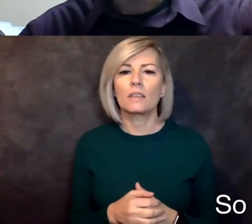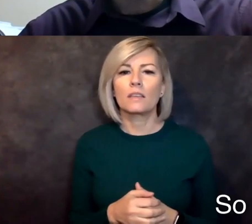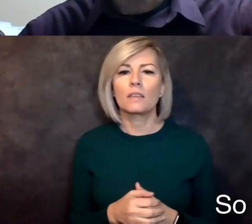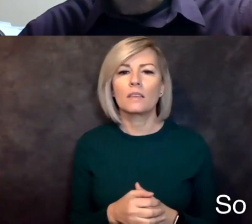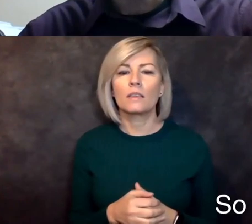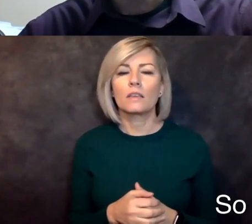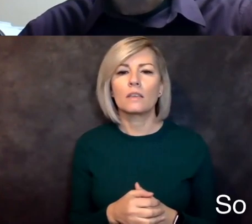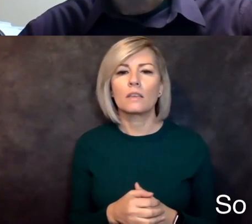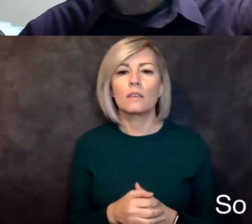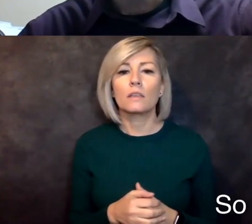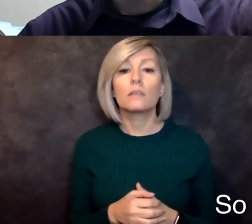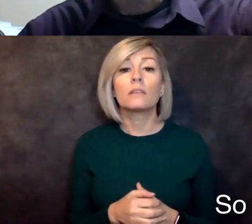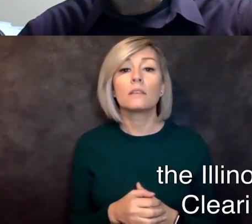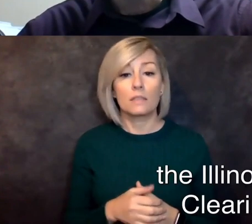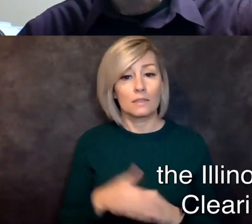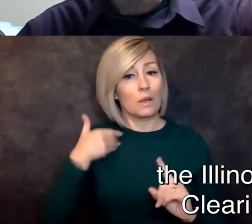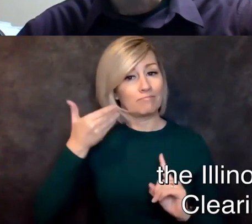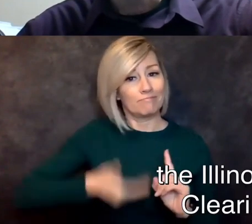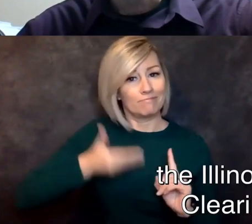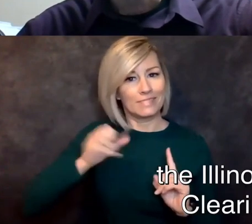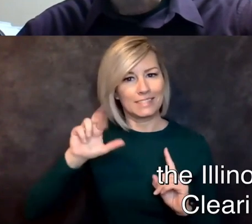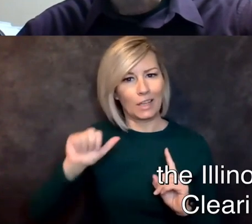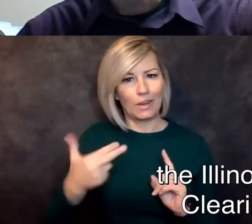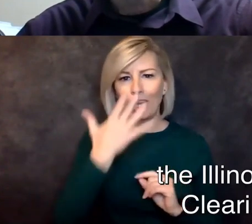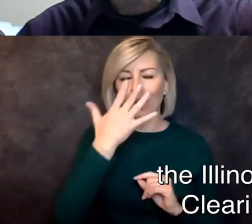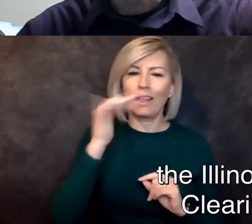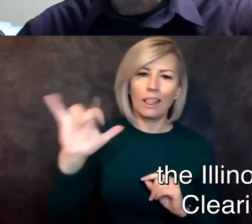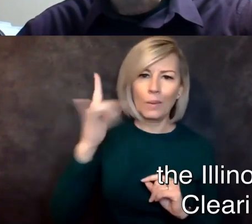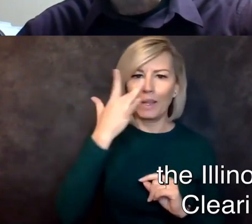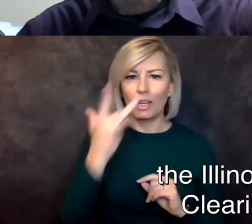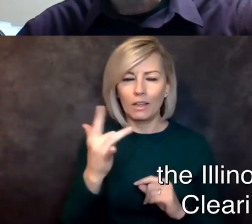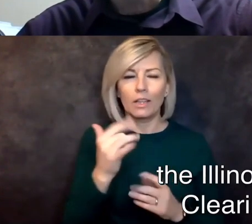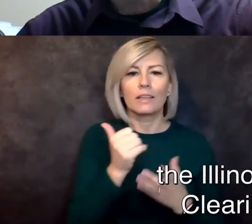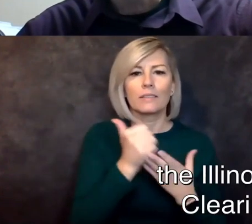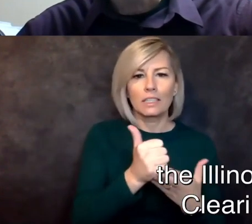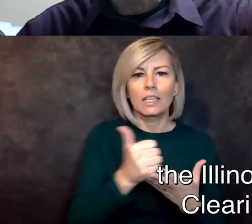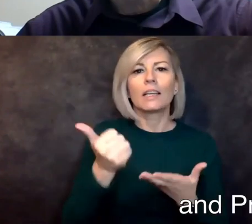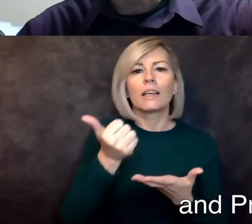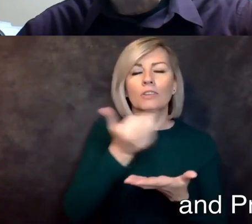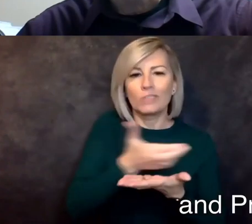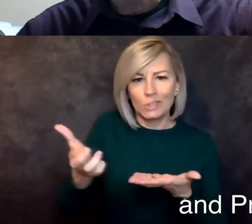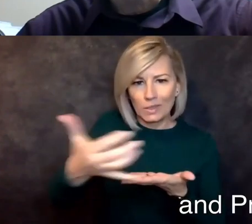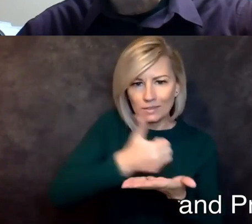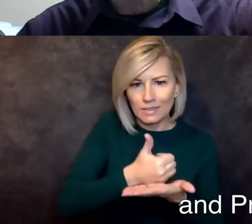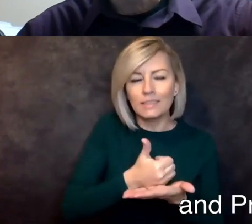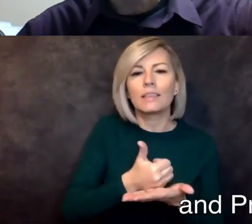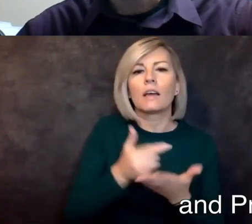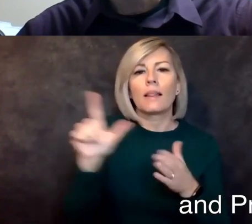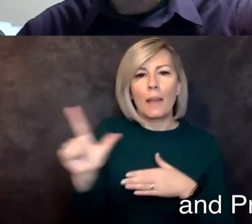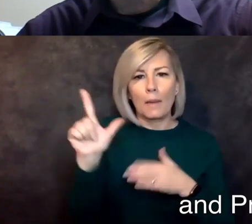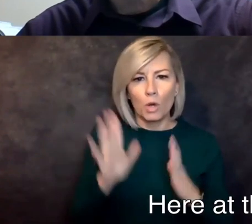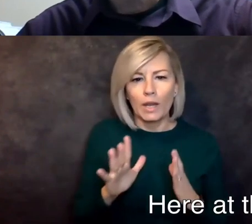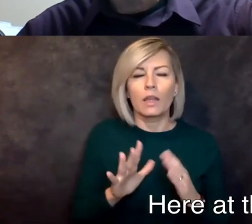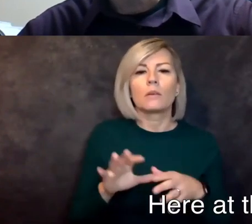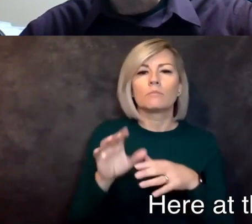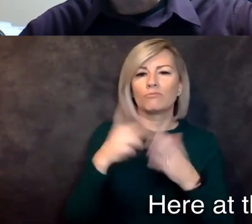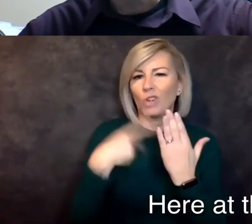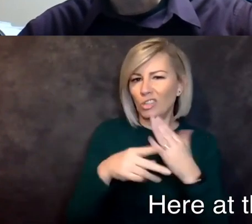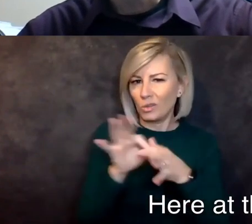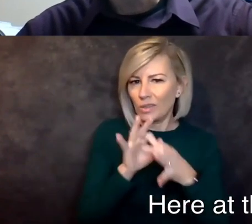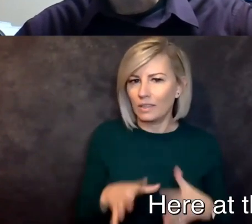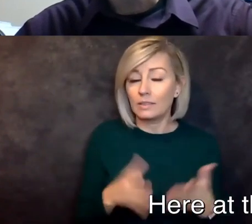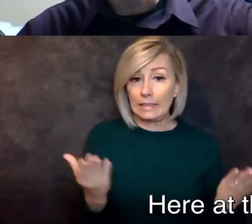So, yes, I'm Sarah, the Illinois Early Intervention Clearinghouse Librarian and Project Coordinator. Here at the EI